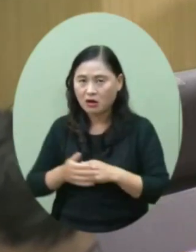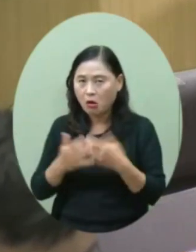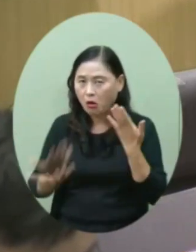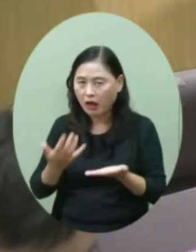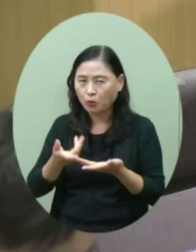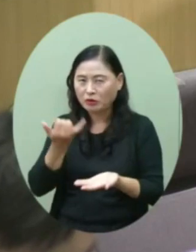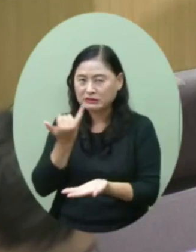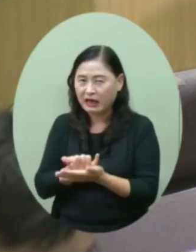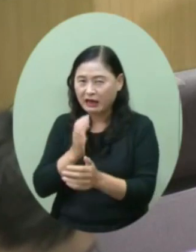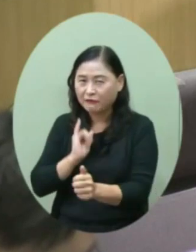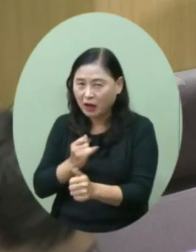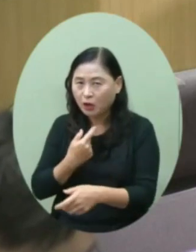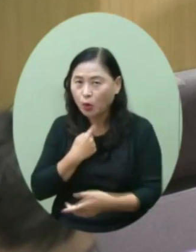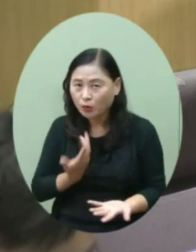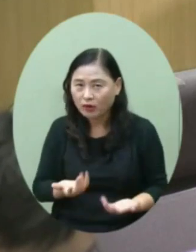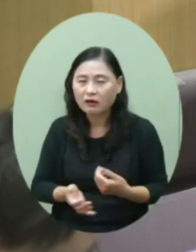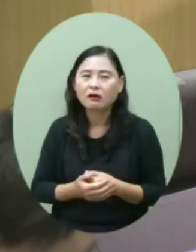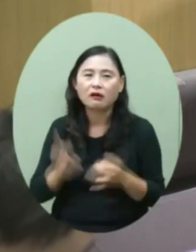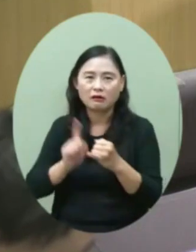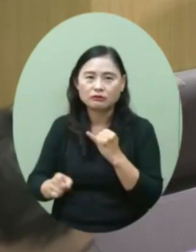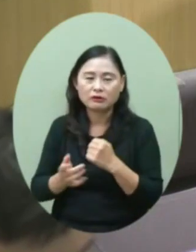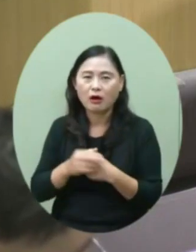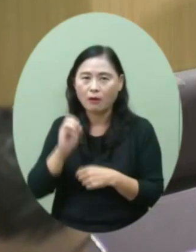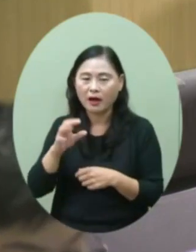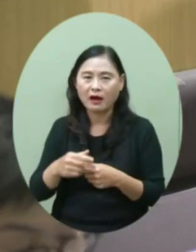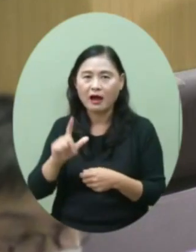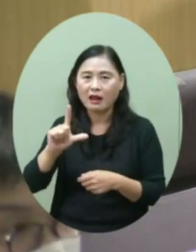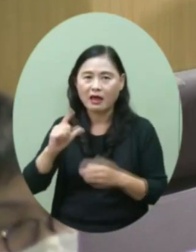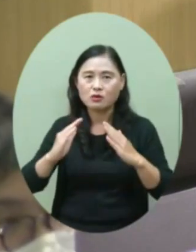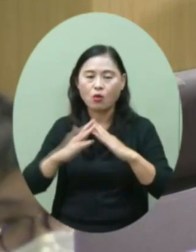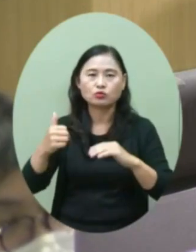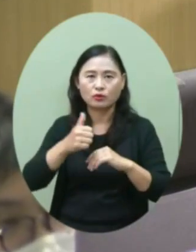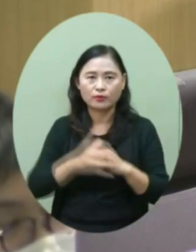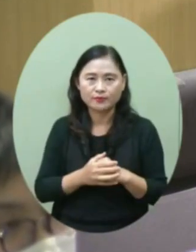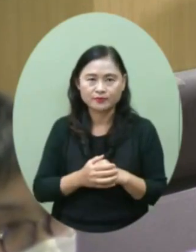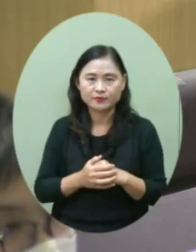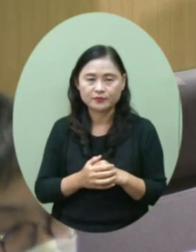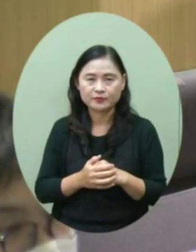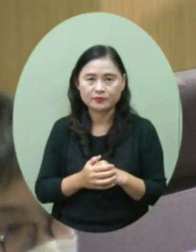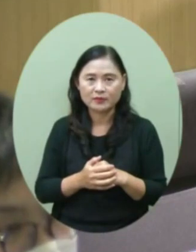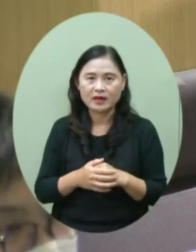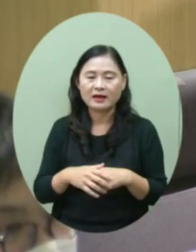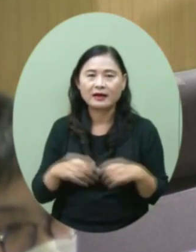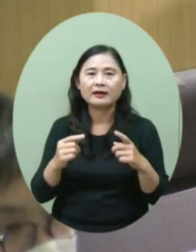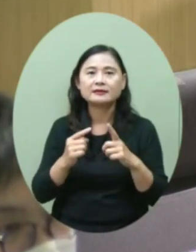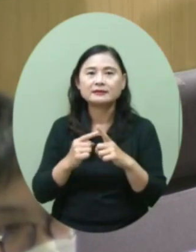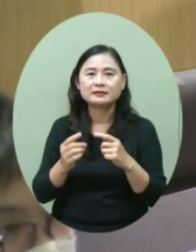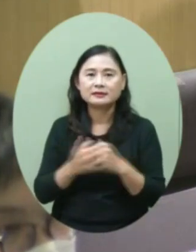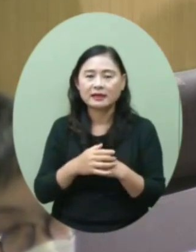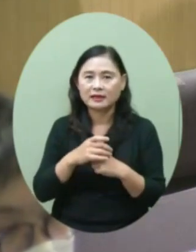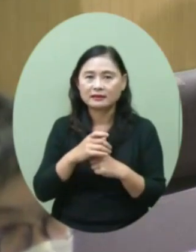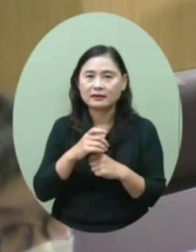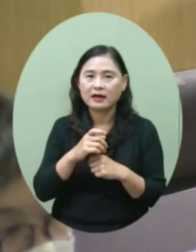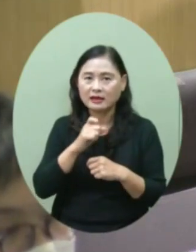police has been already arresting people using the new law, while your organization are still setting up and is still finding the